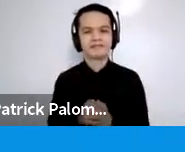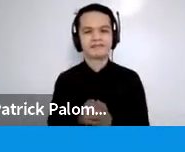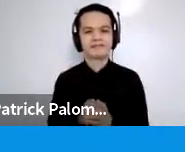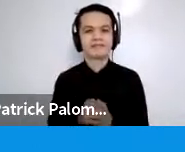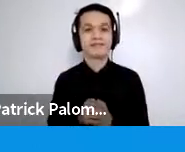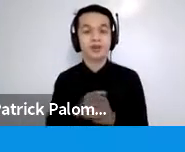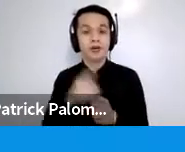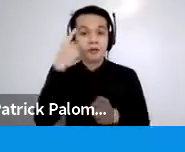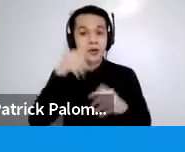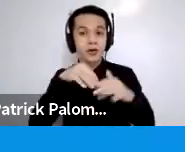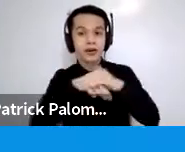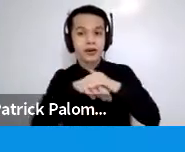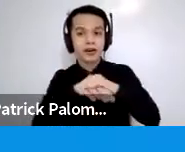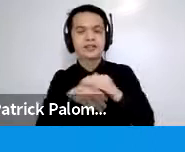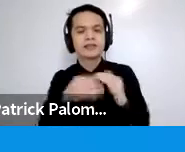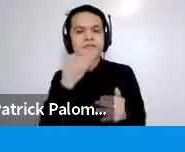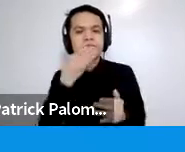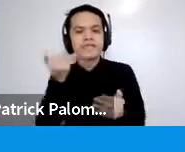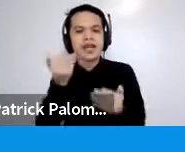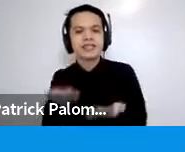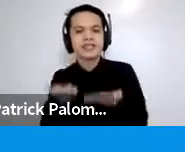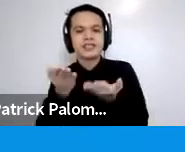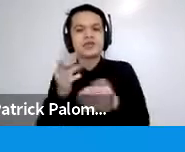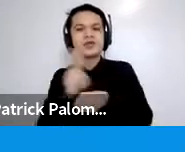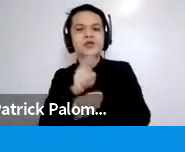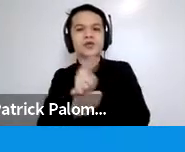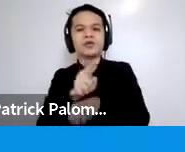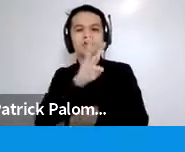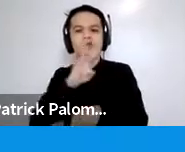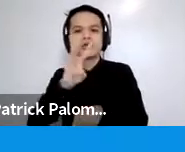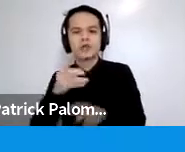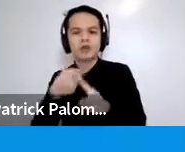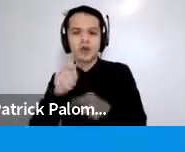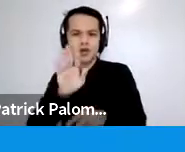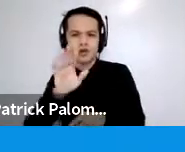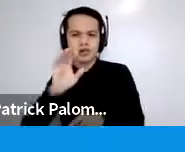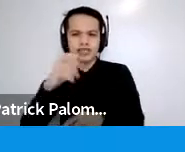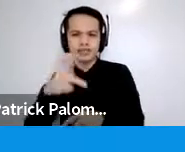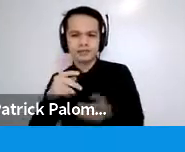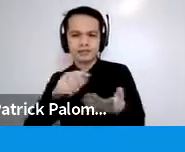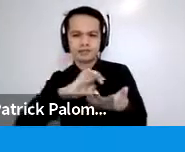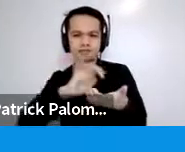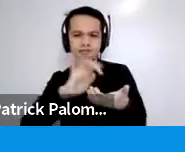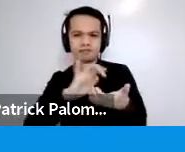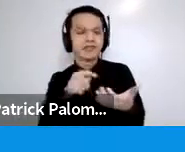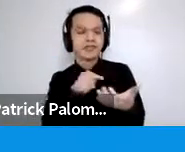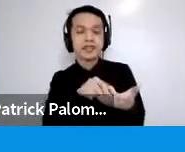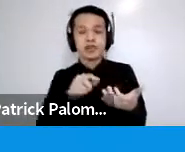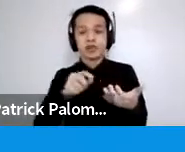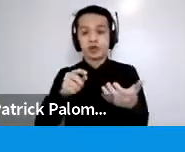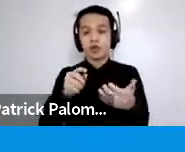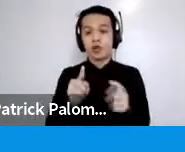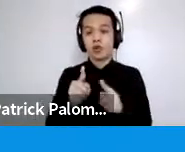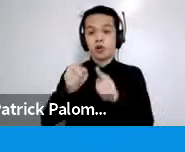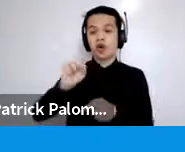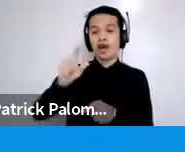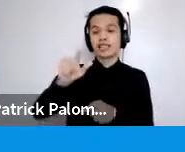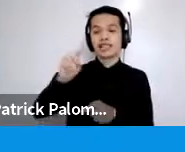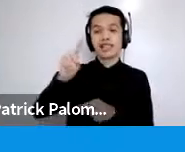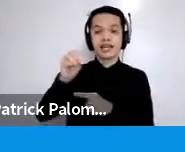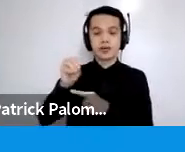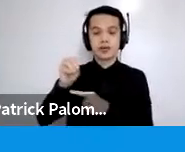recommend using browser on your phone by going to slido.com and entering the lowercase code